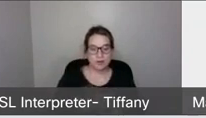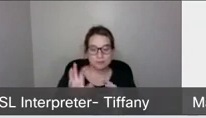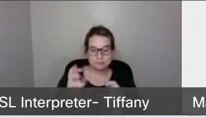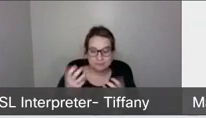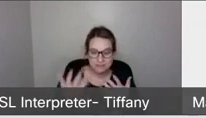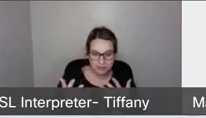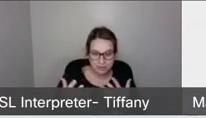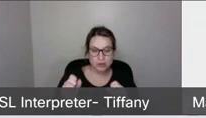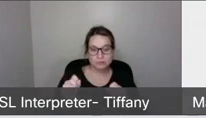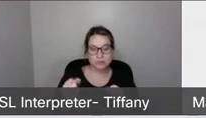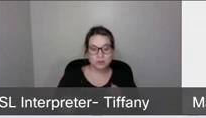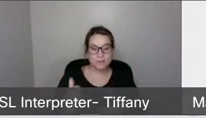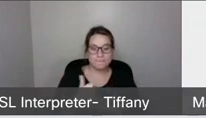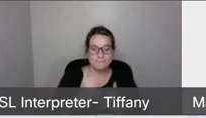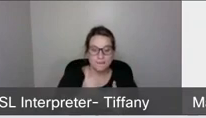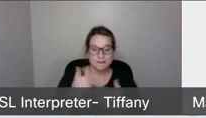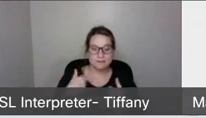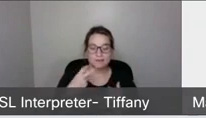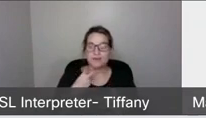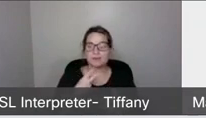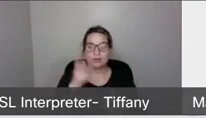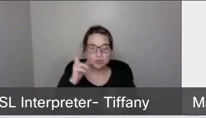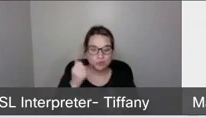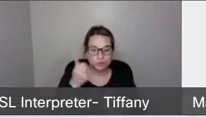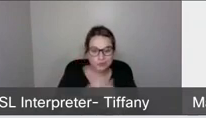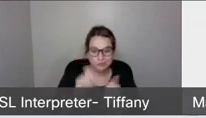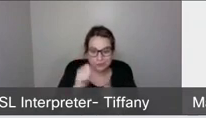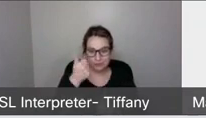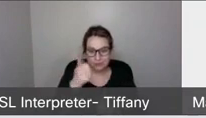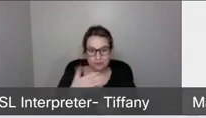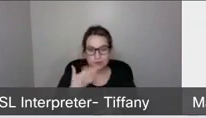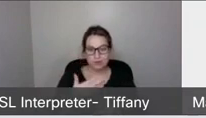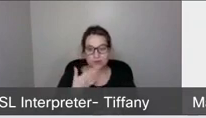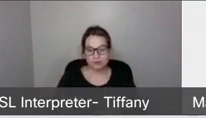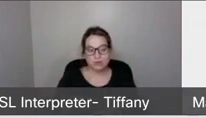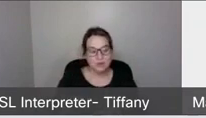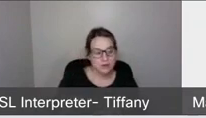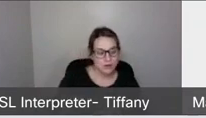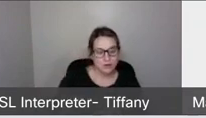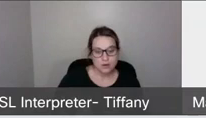a voice so that we can be heard the same as everyone. Thank you.